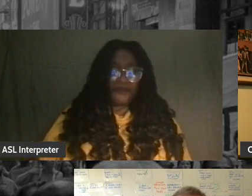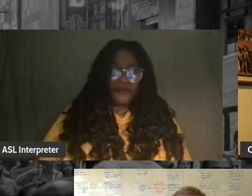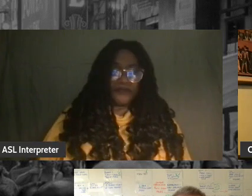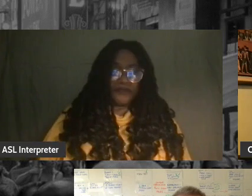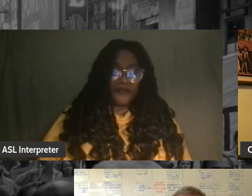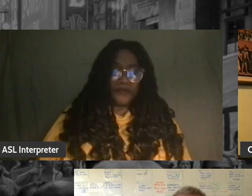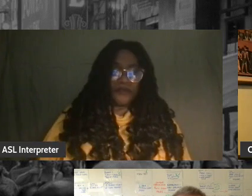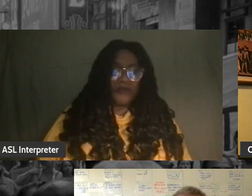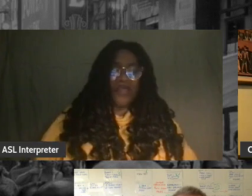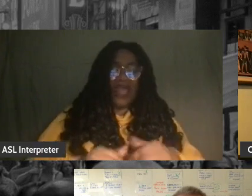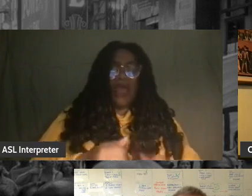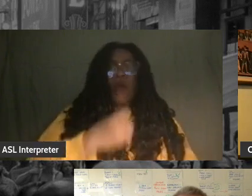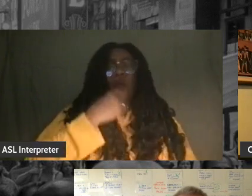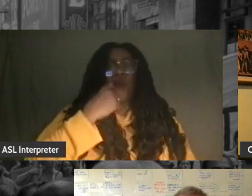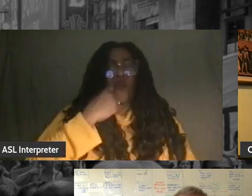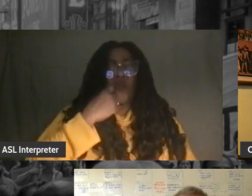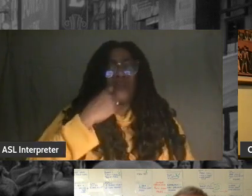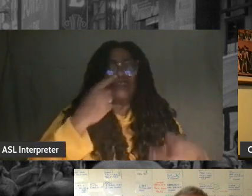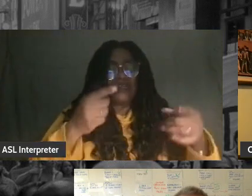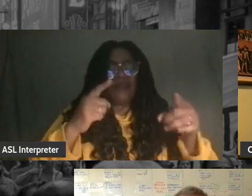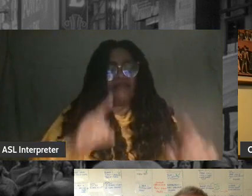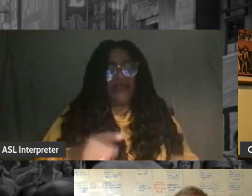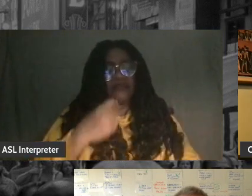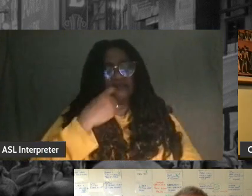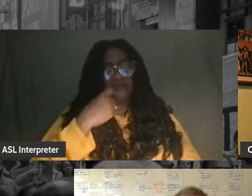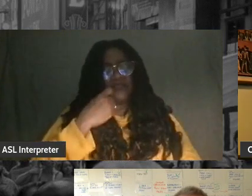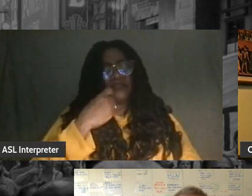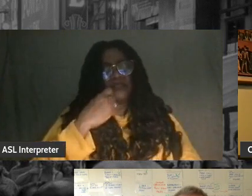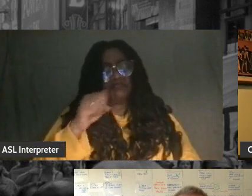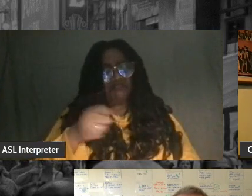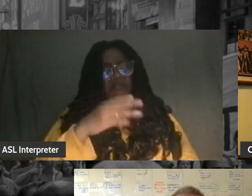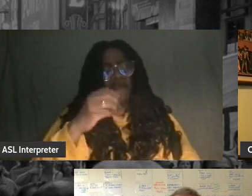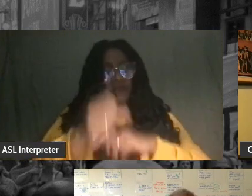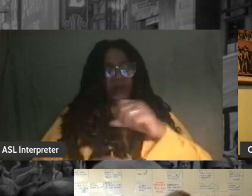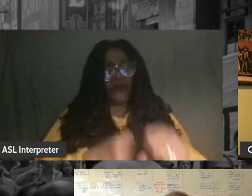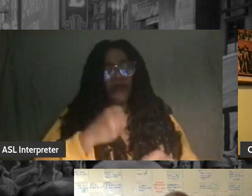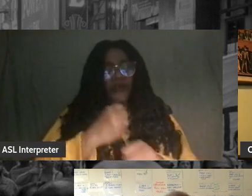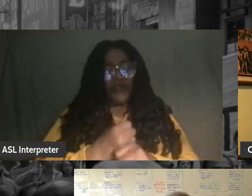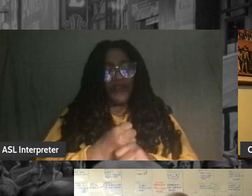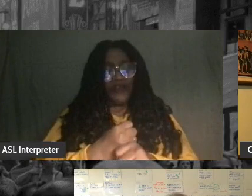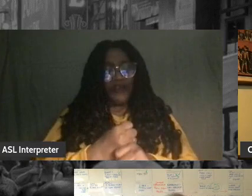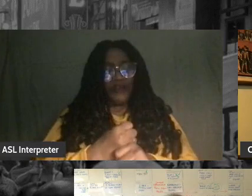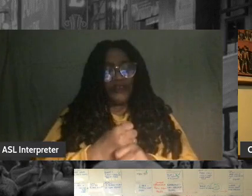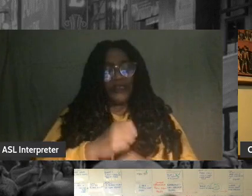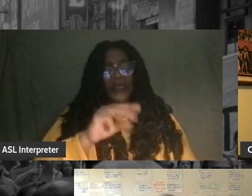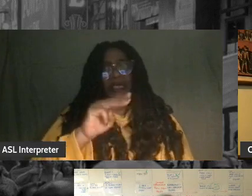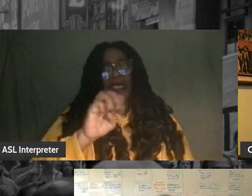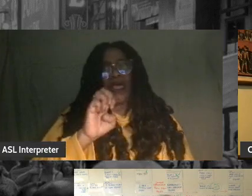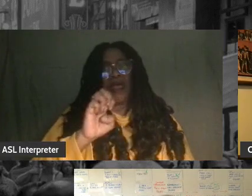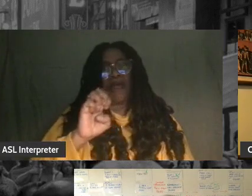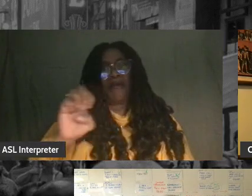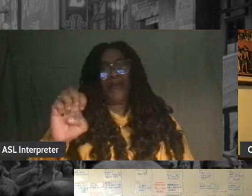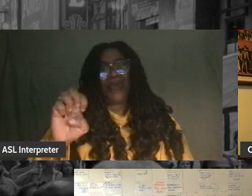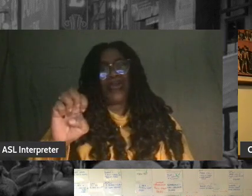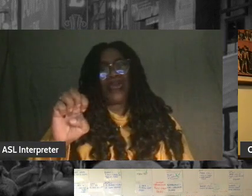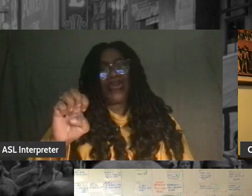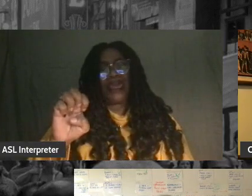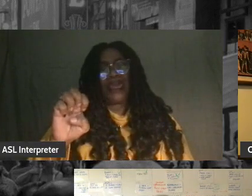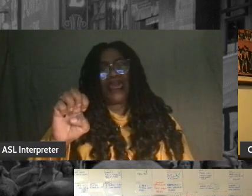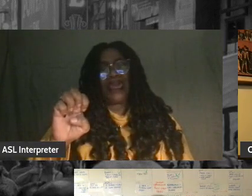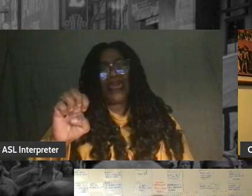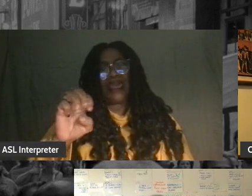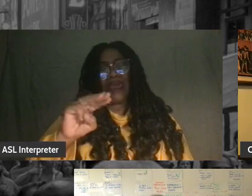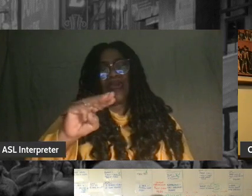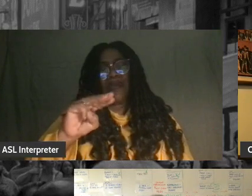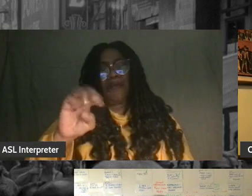How have the recent events of the last few years, including the Me Too movement and the focus on issues of gender